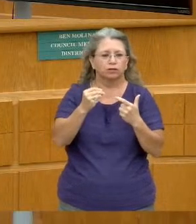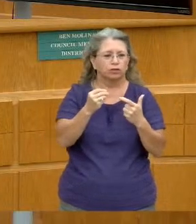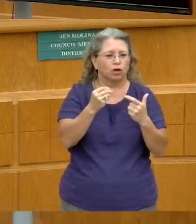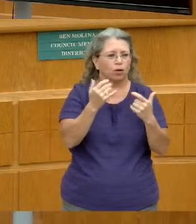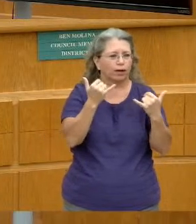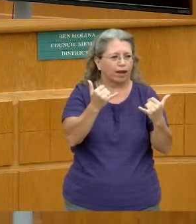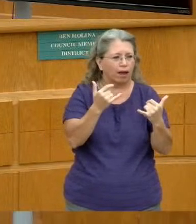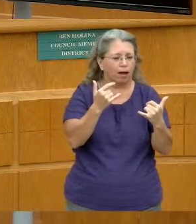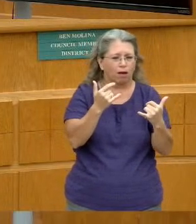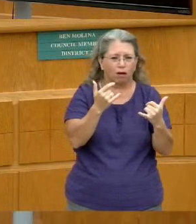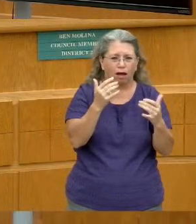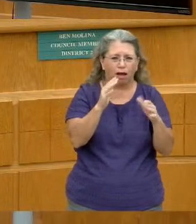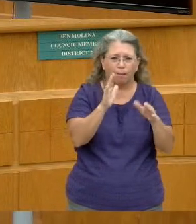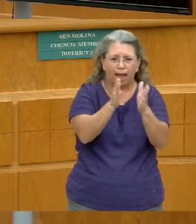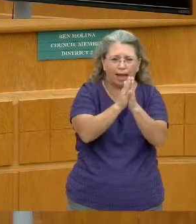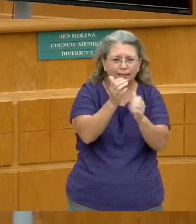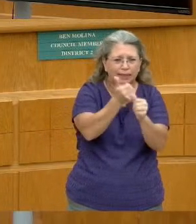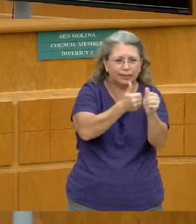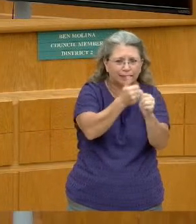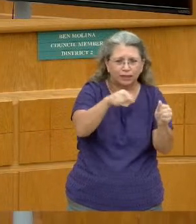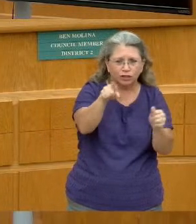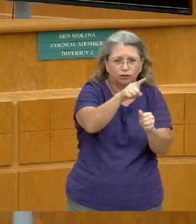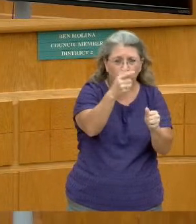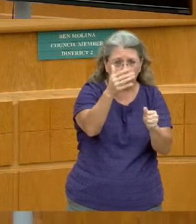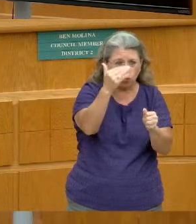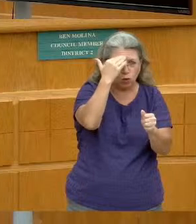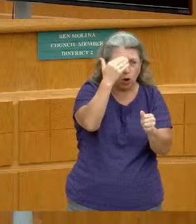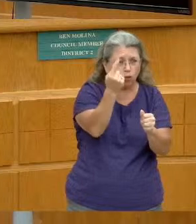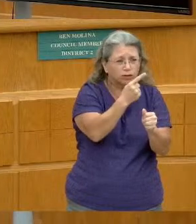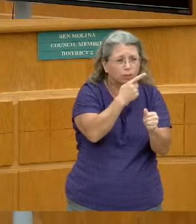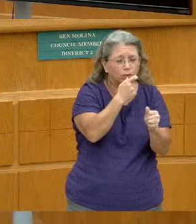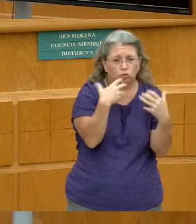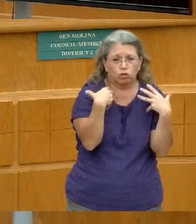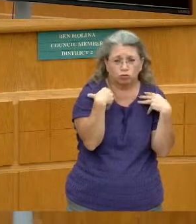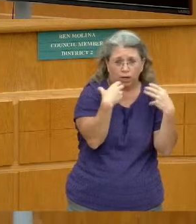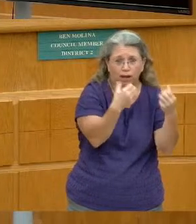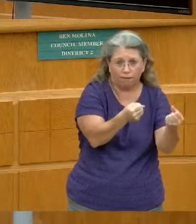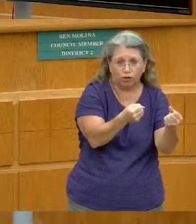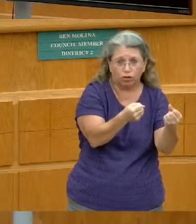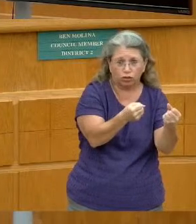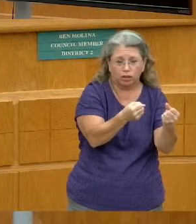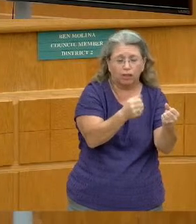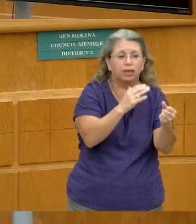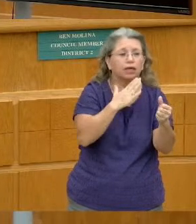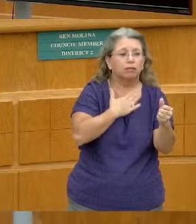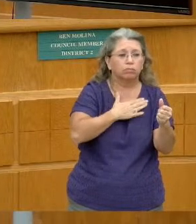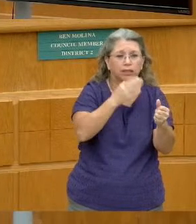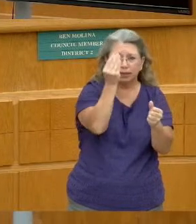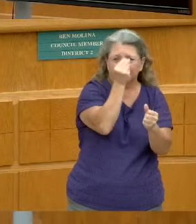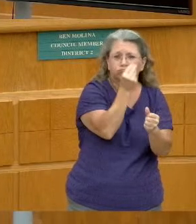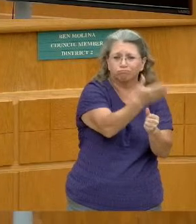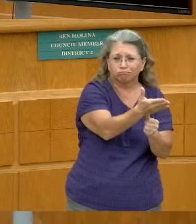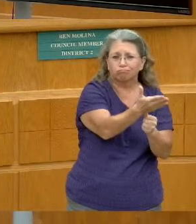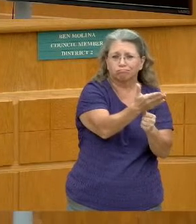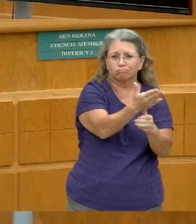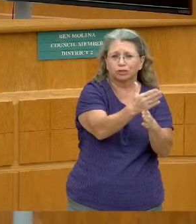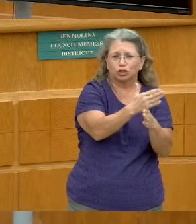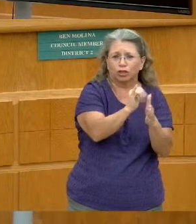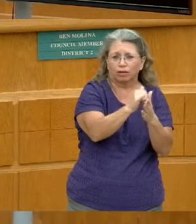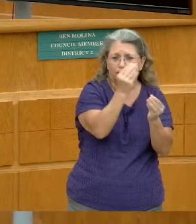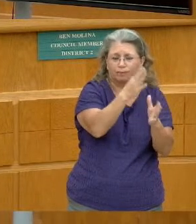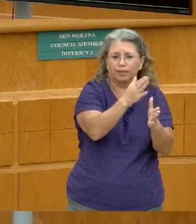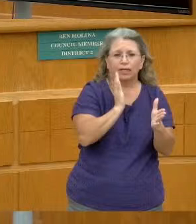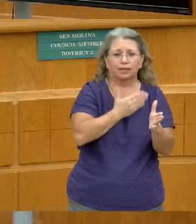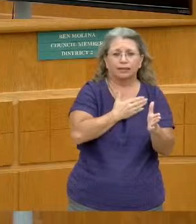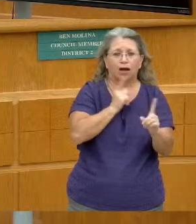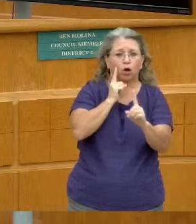know somebody who recovered from COVID? Will you share the information today? It's our goal to produce